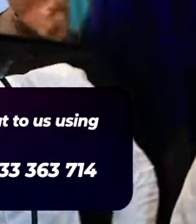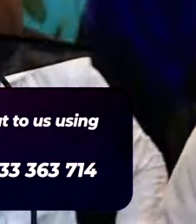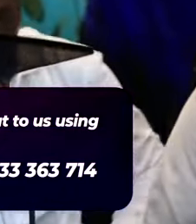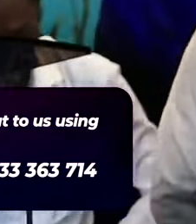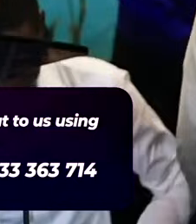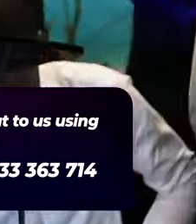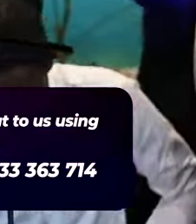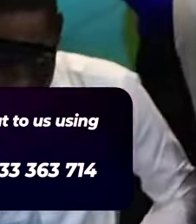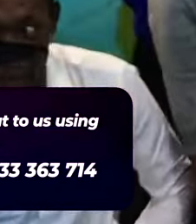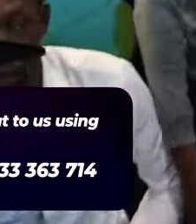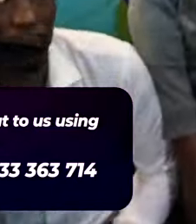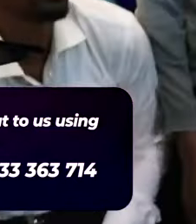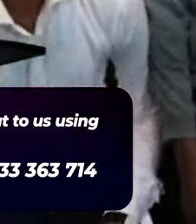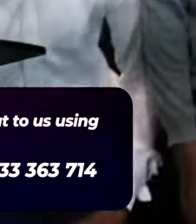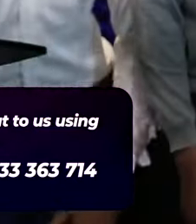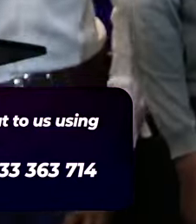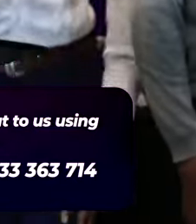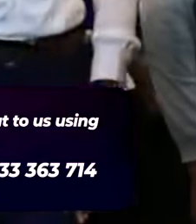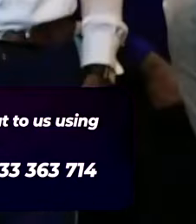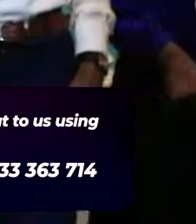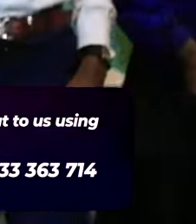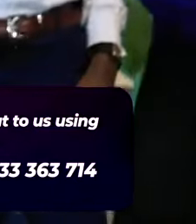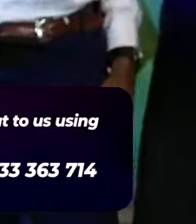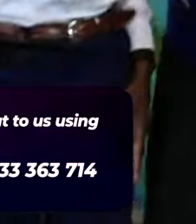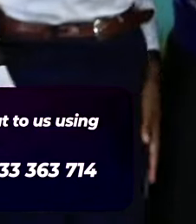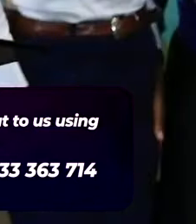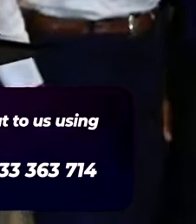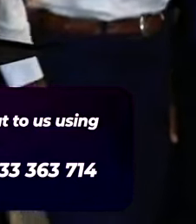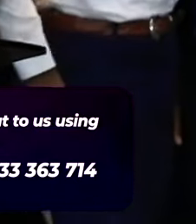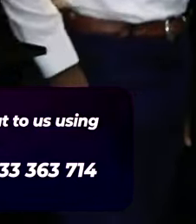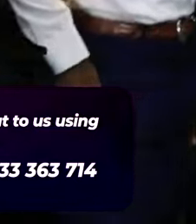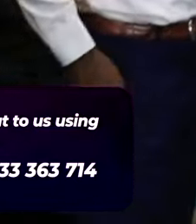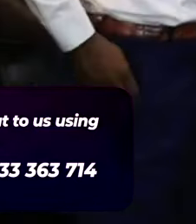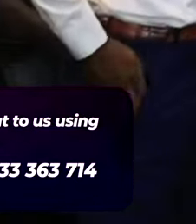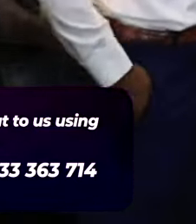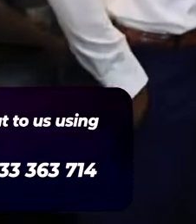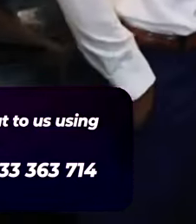Tomorrow, you can be seated. Tomorrow, as they sit down,